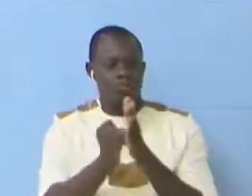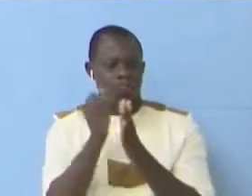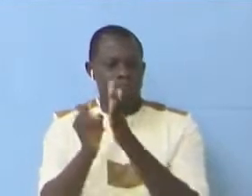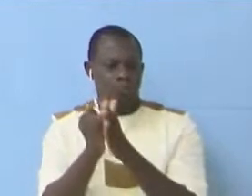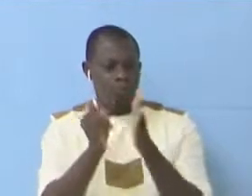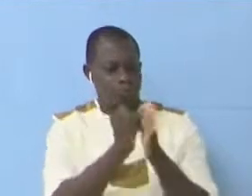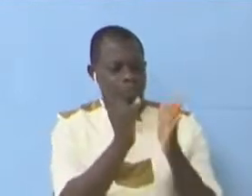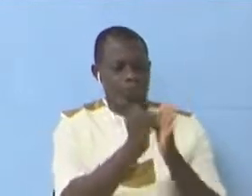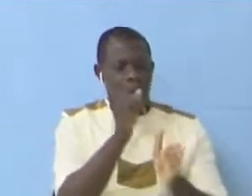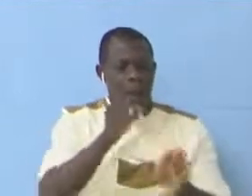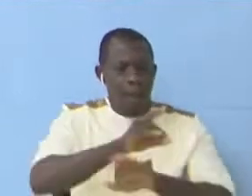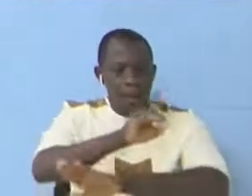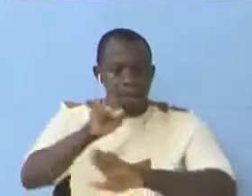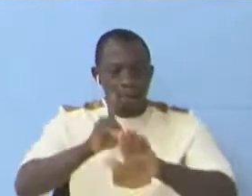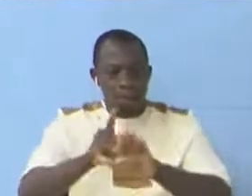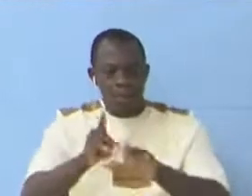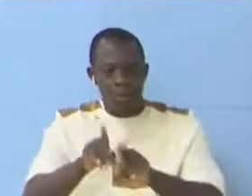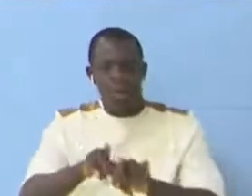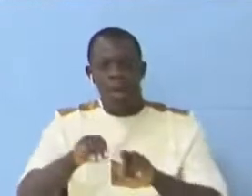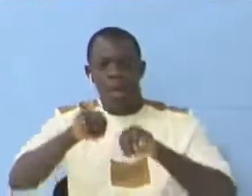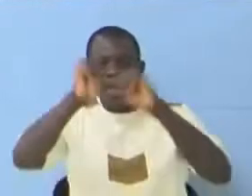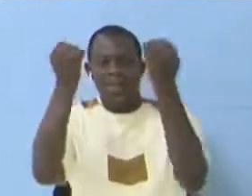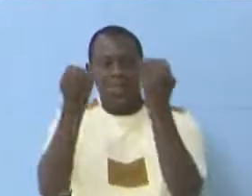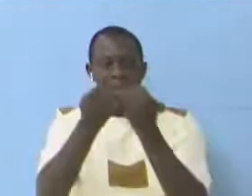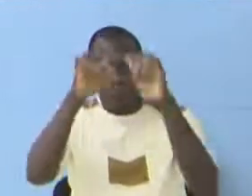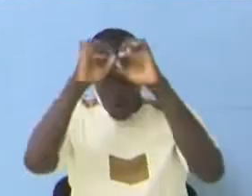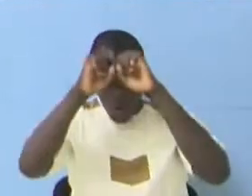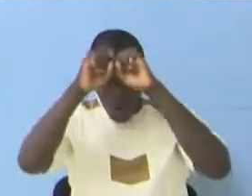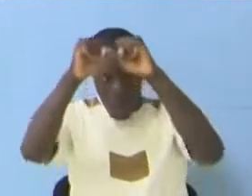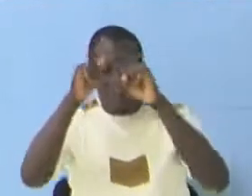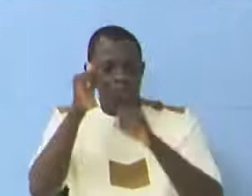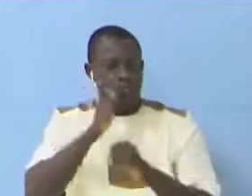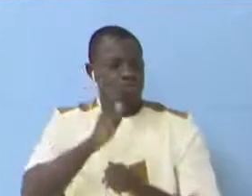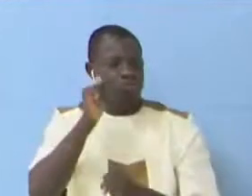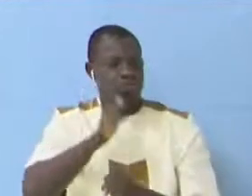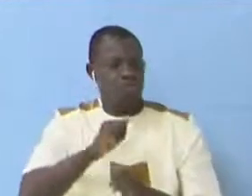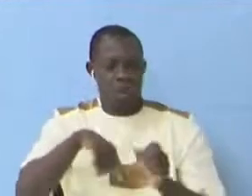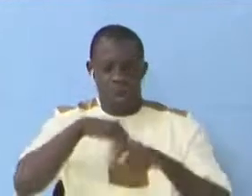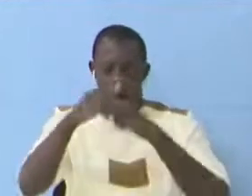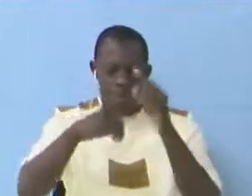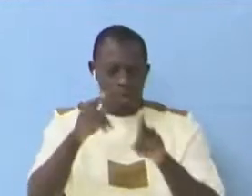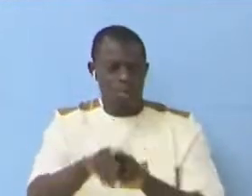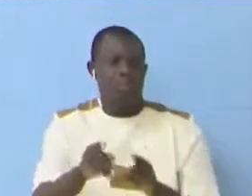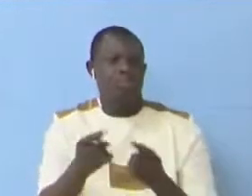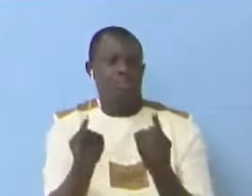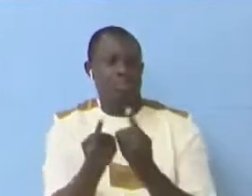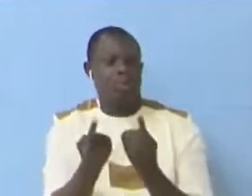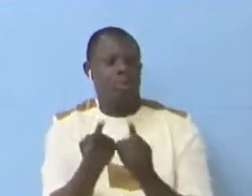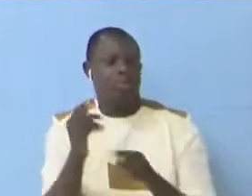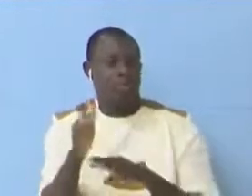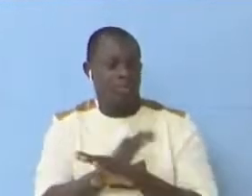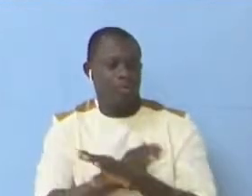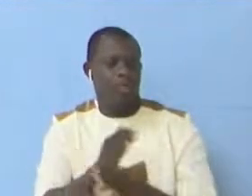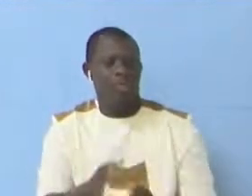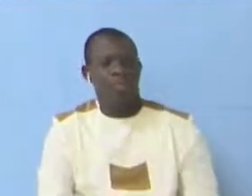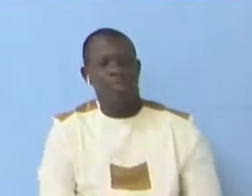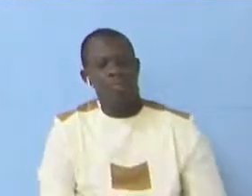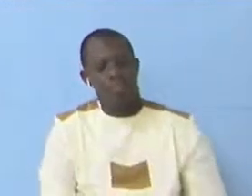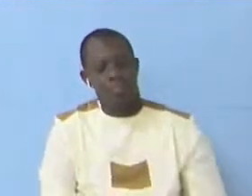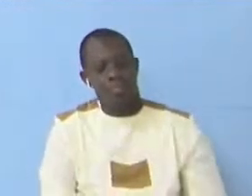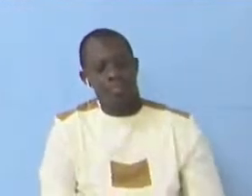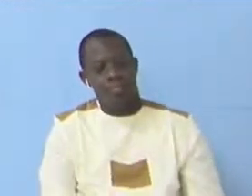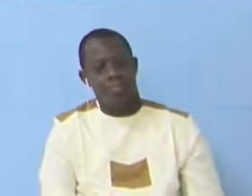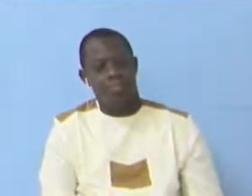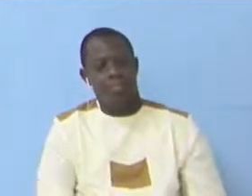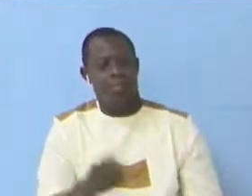tool for the executive. NIA nag mujjee nag ñu nekk ñi nga xam ne ñoom ñoo jumtuwaay bi defal gëstu kilifa ya ci kaw.